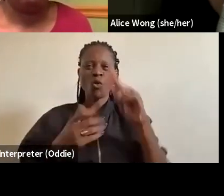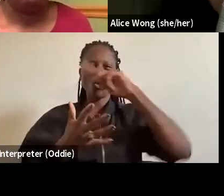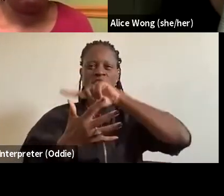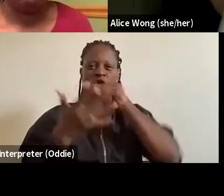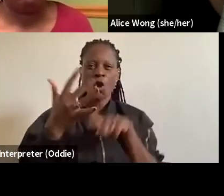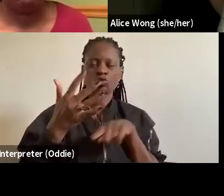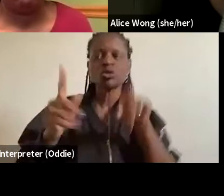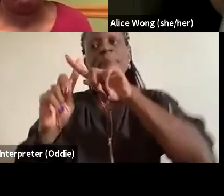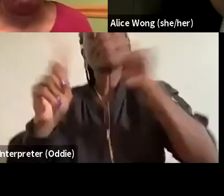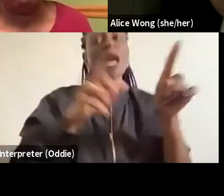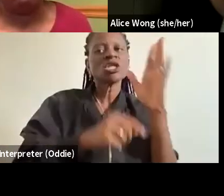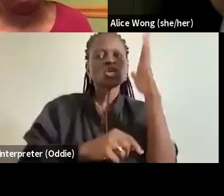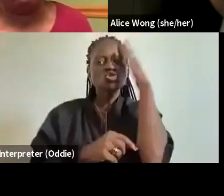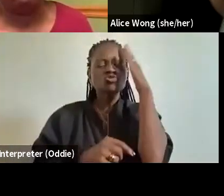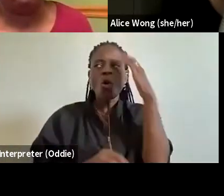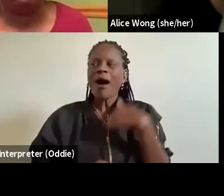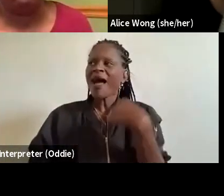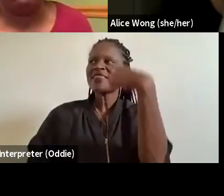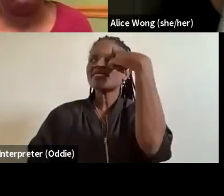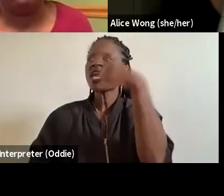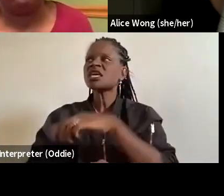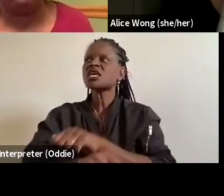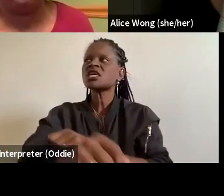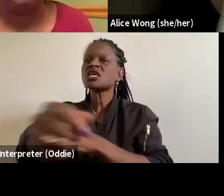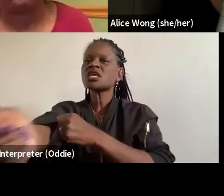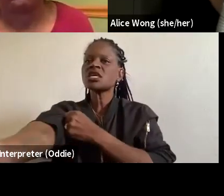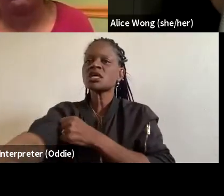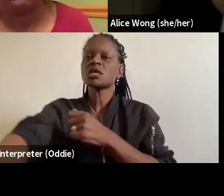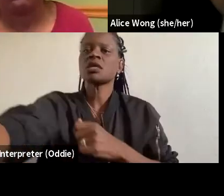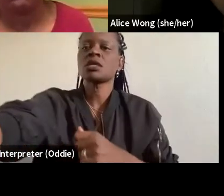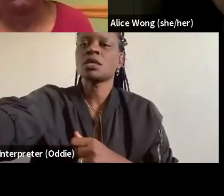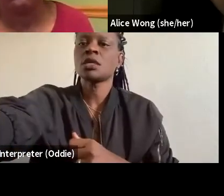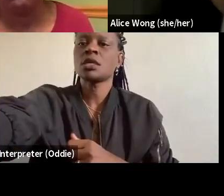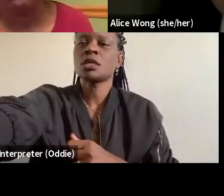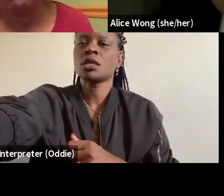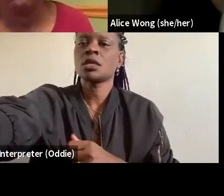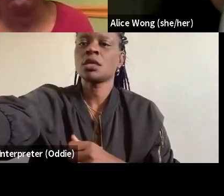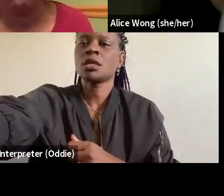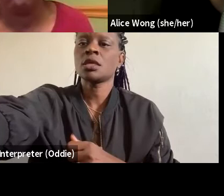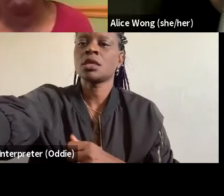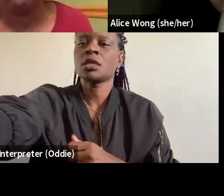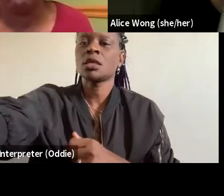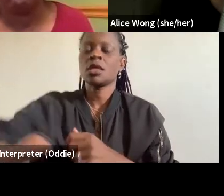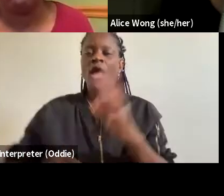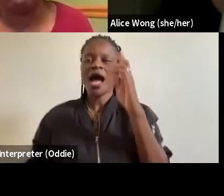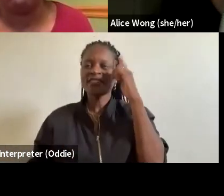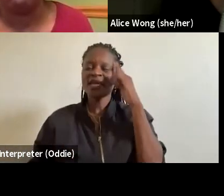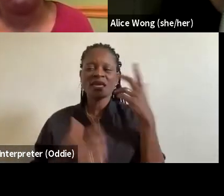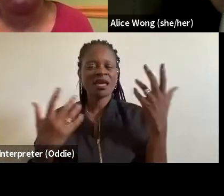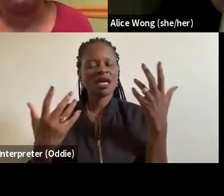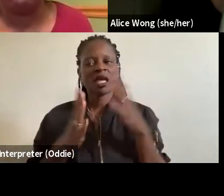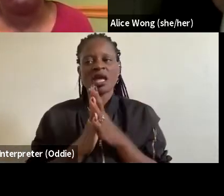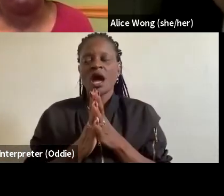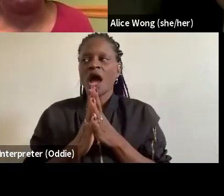Well, you know, I think this is, you know, I don't know if I would like to talk about, you know, all